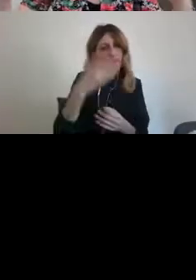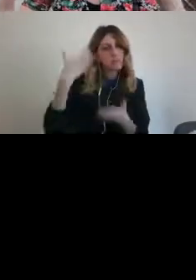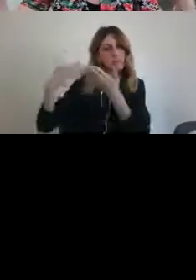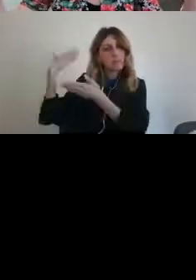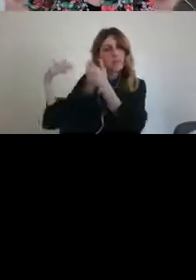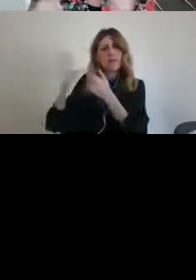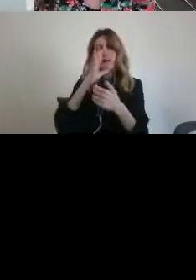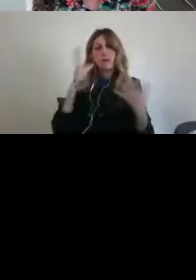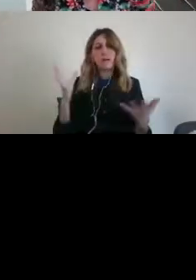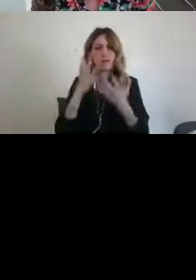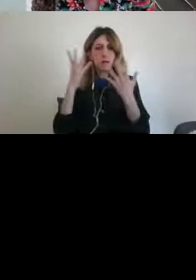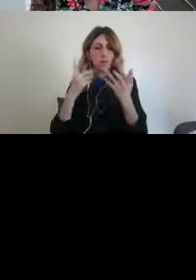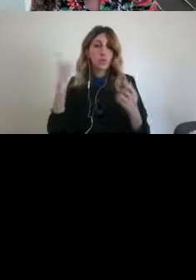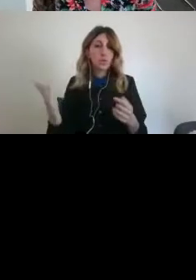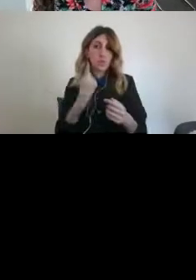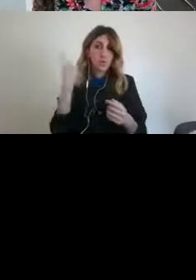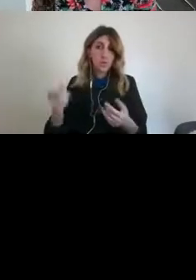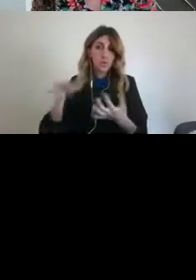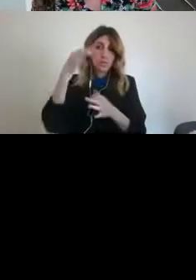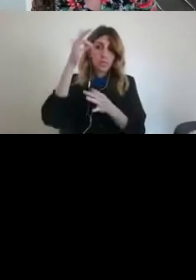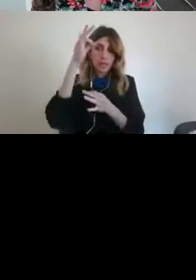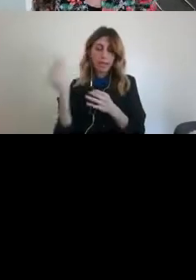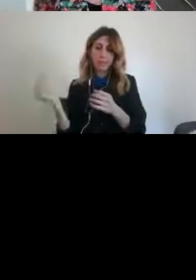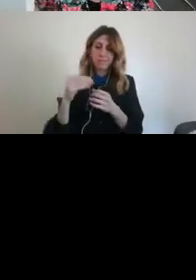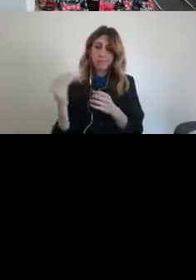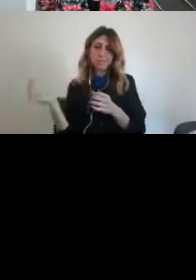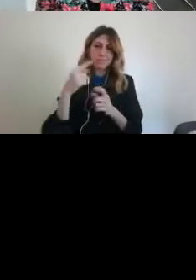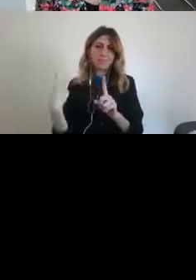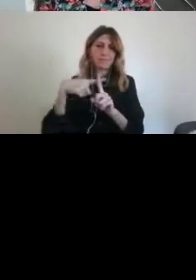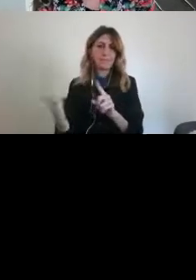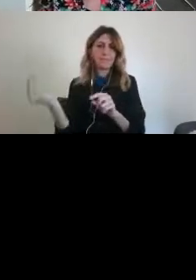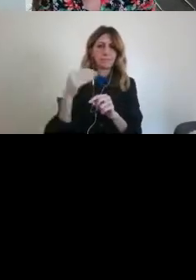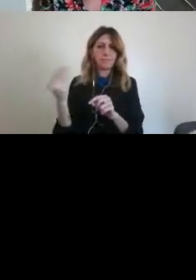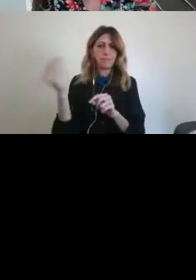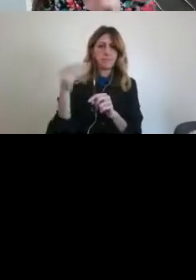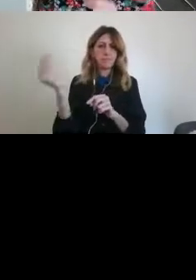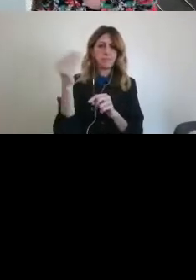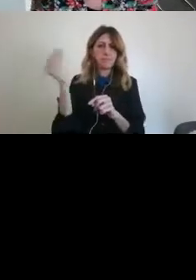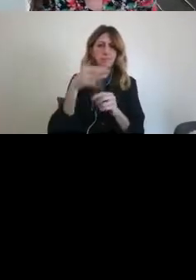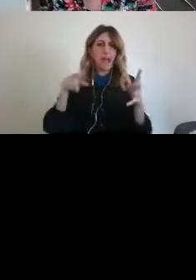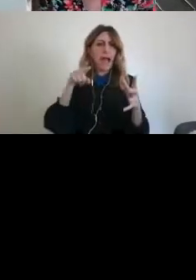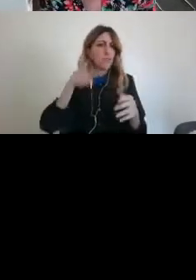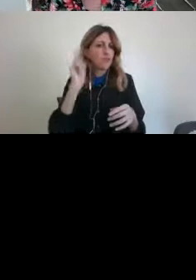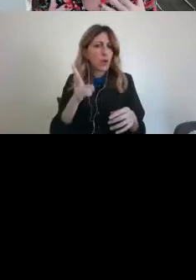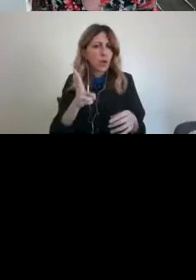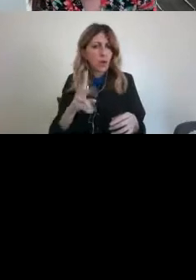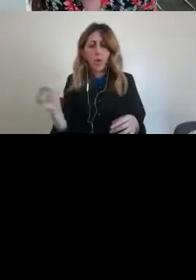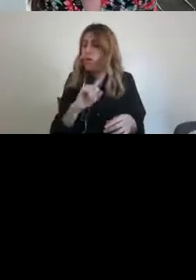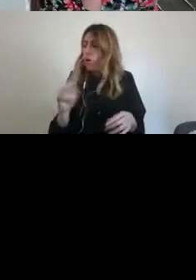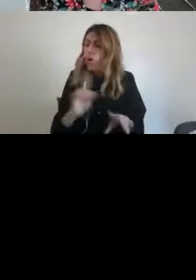getting bigger and bigger and keep adding content. And that's not necessarily a bad thing. You know, Google